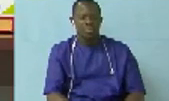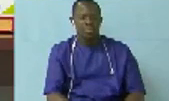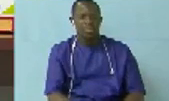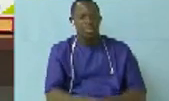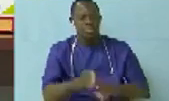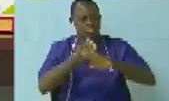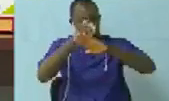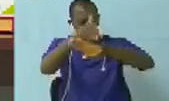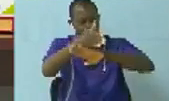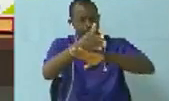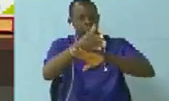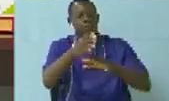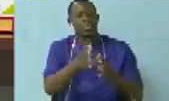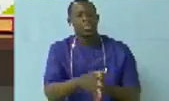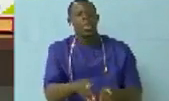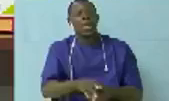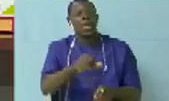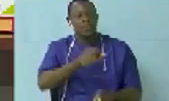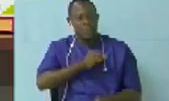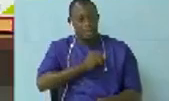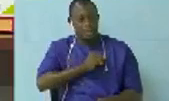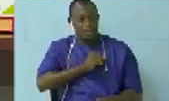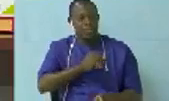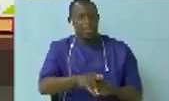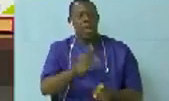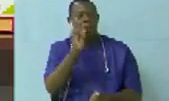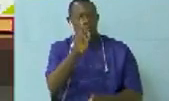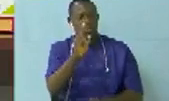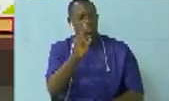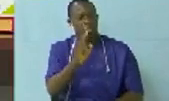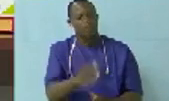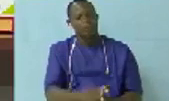Proceed. Okay. He said, but